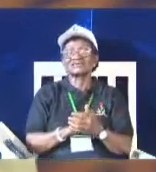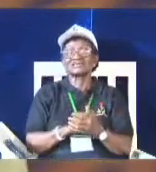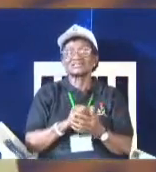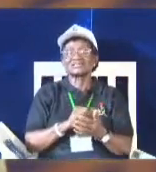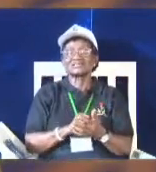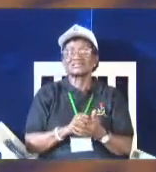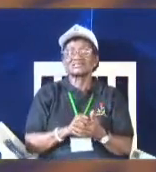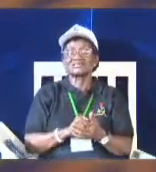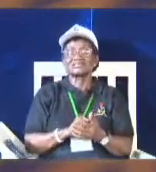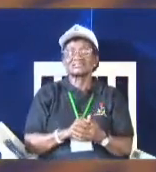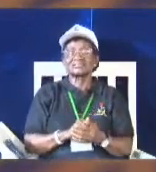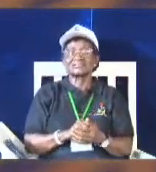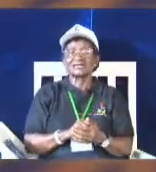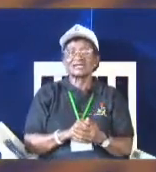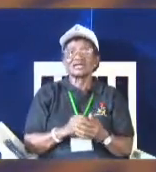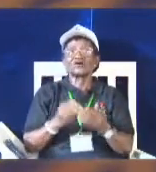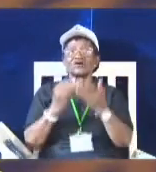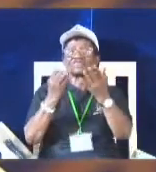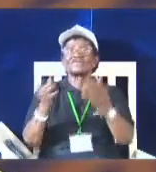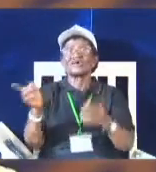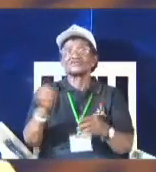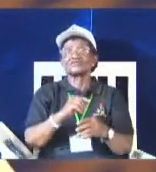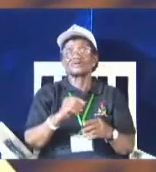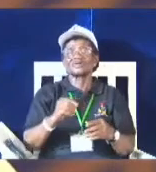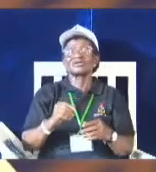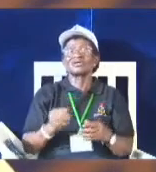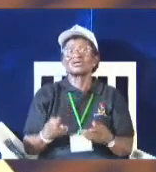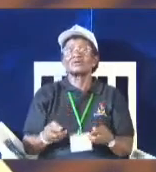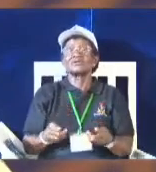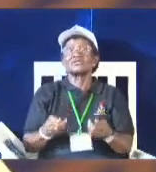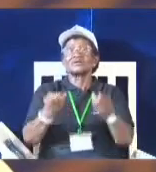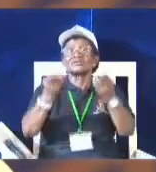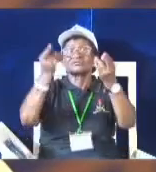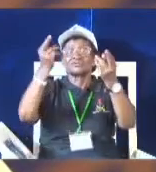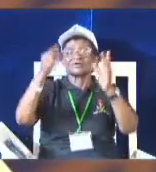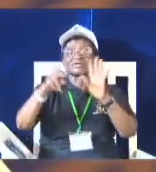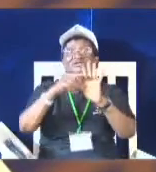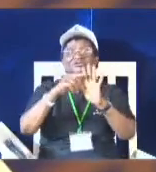It offers you a restoration of your destiny.